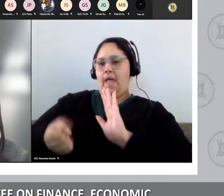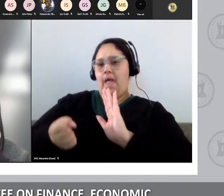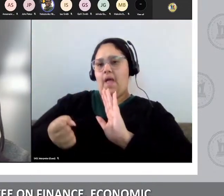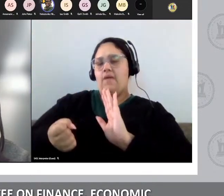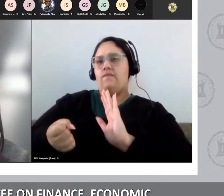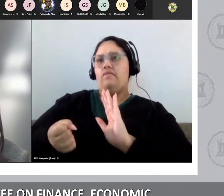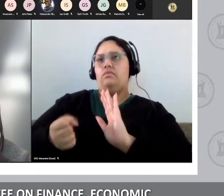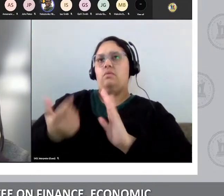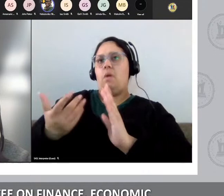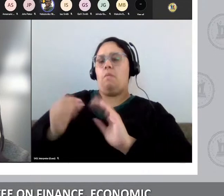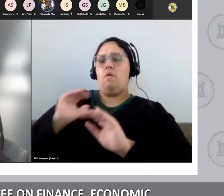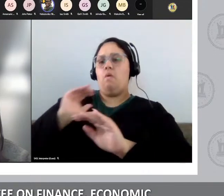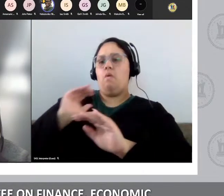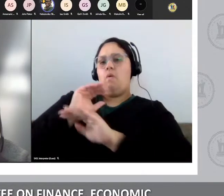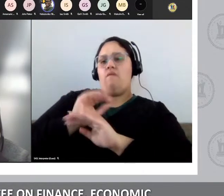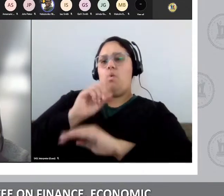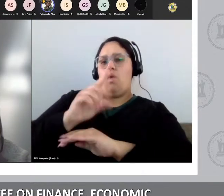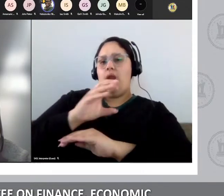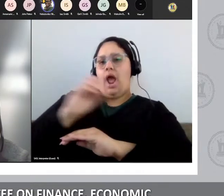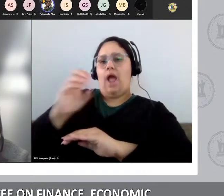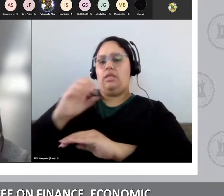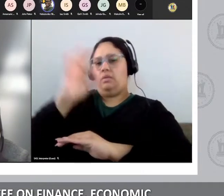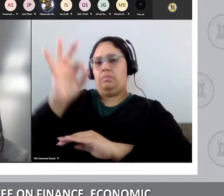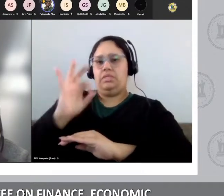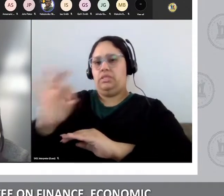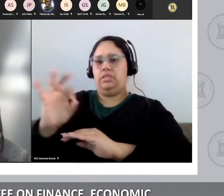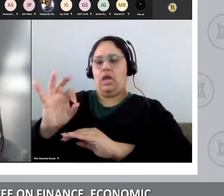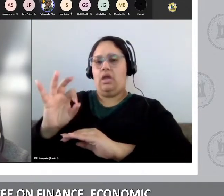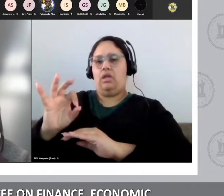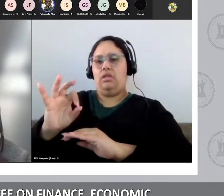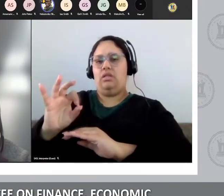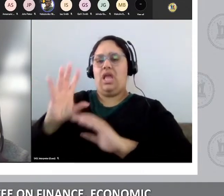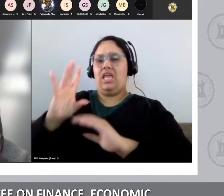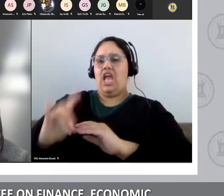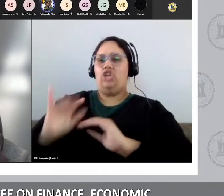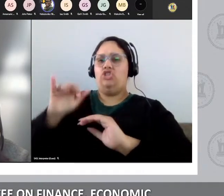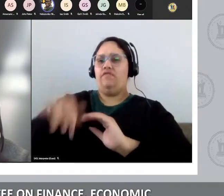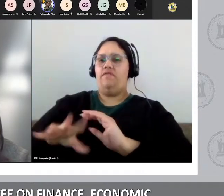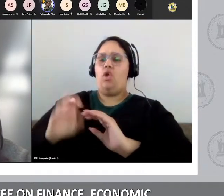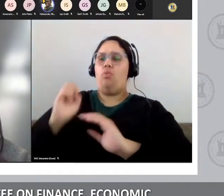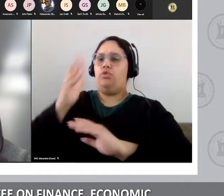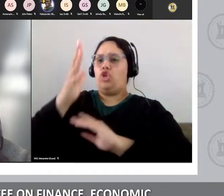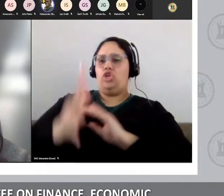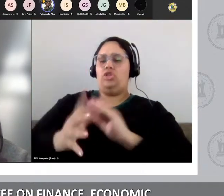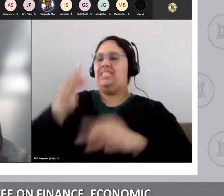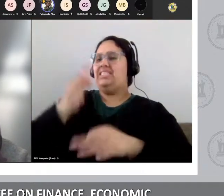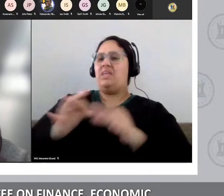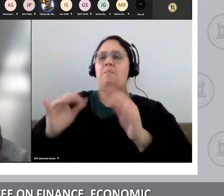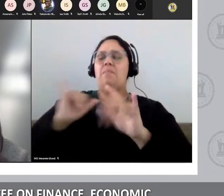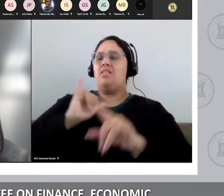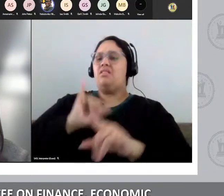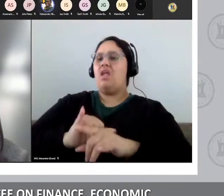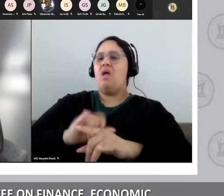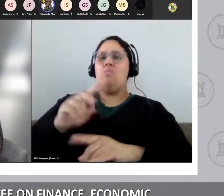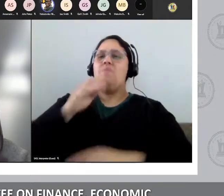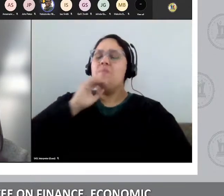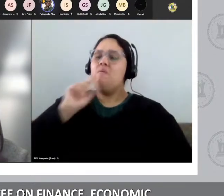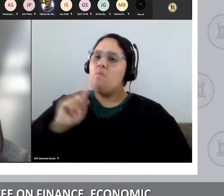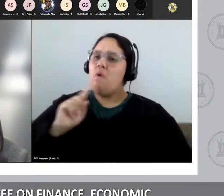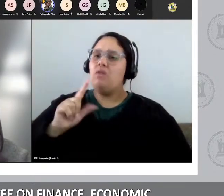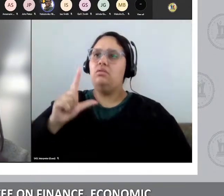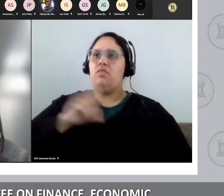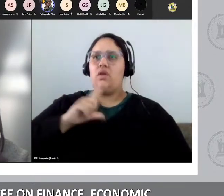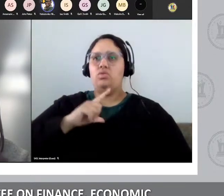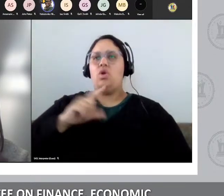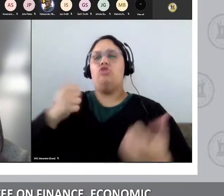more than 100% cash flow projection. In simple layman's terms, what does that mean? Because that's the challenge of